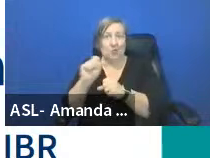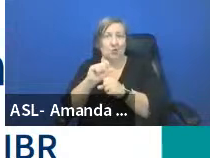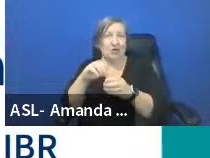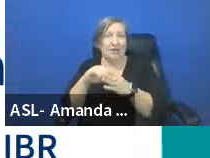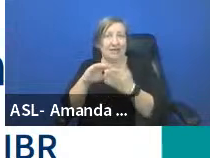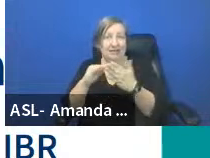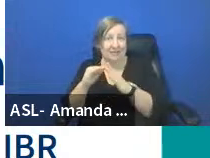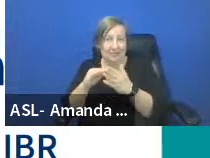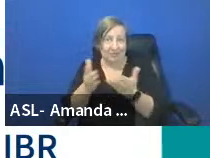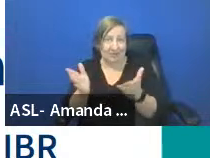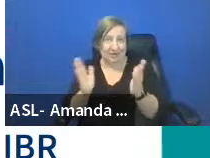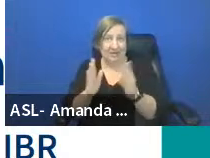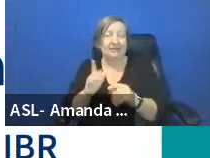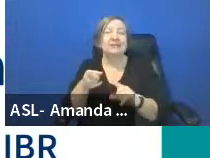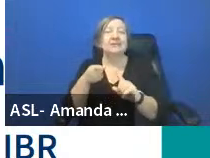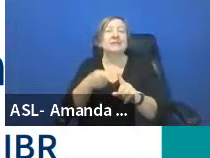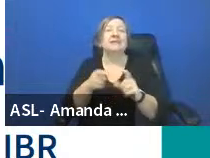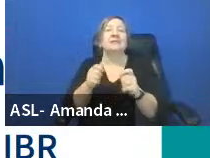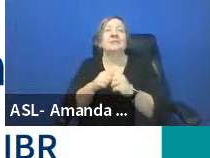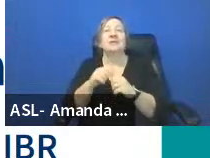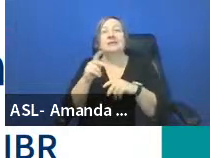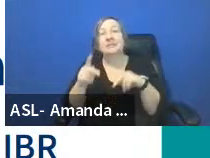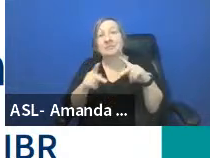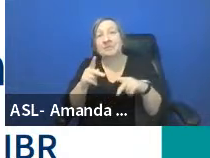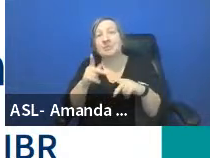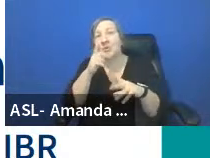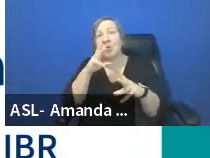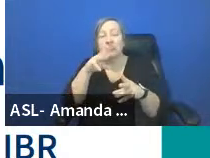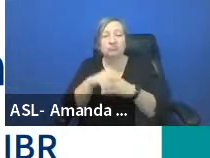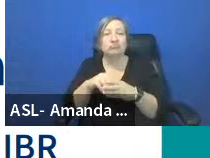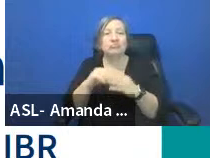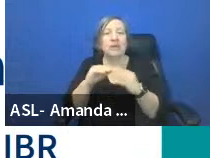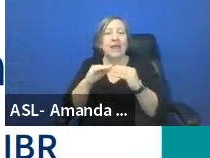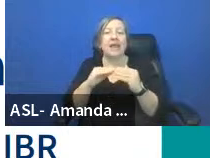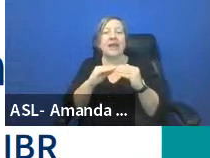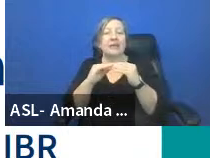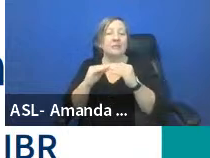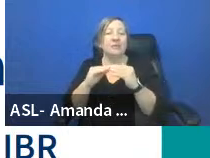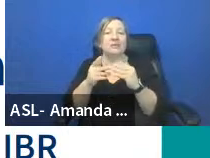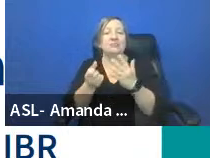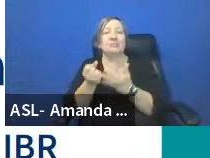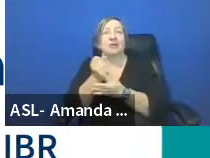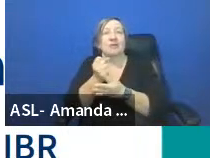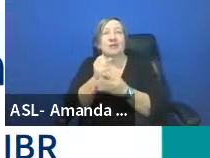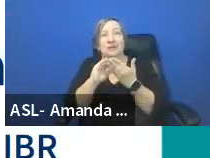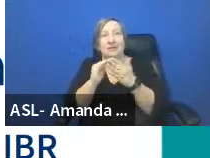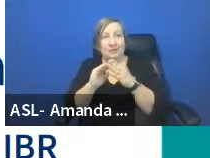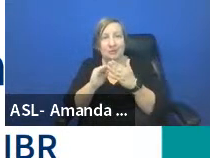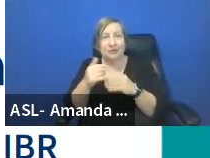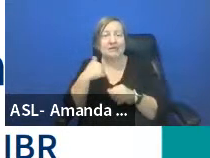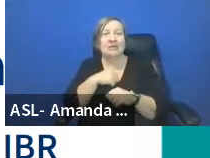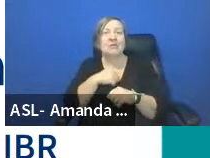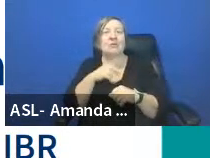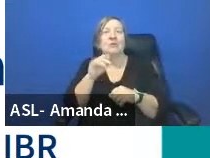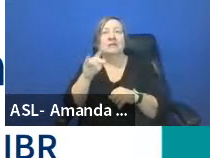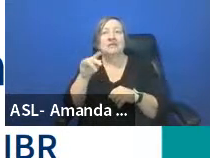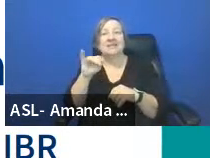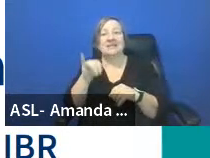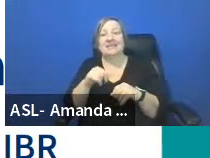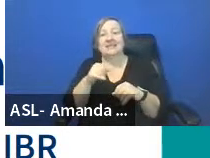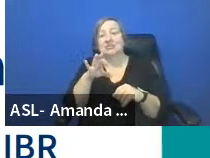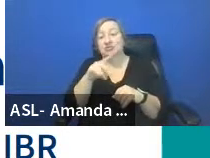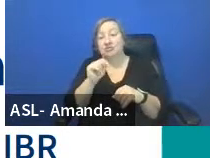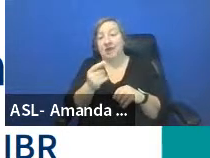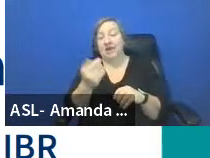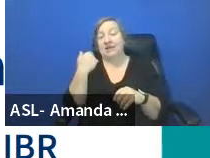community, specifically with folks who belong to equity priority communities. We did a round of these grants back